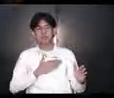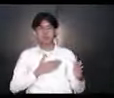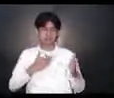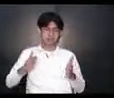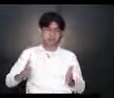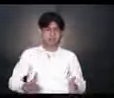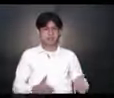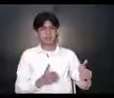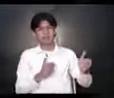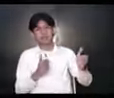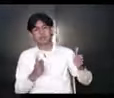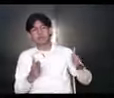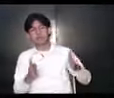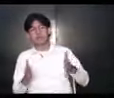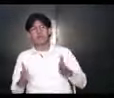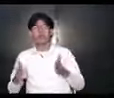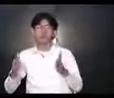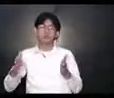light unto